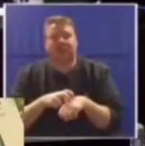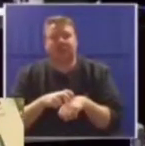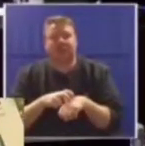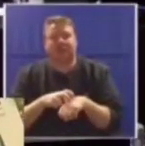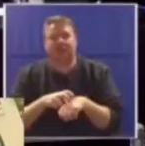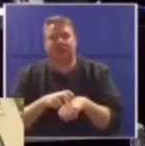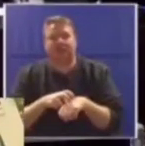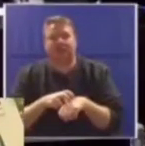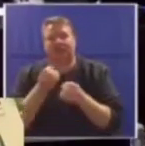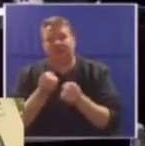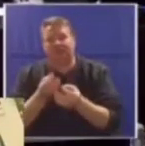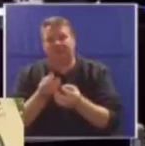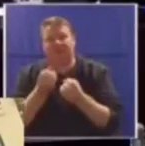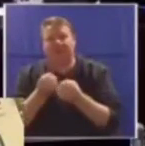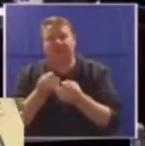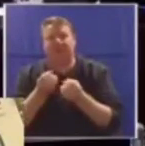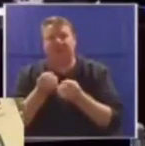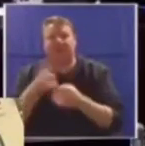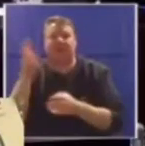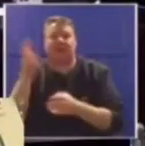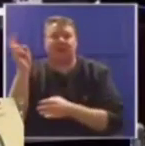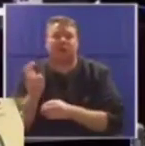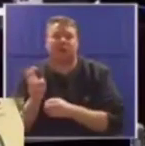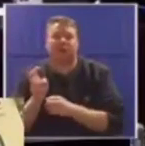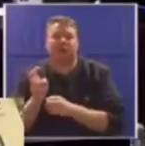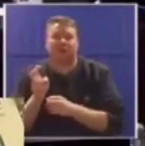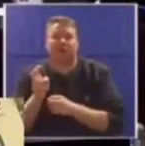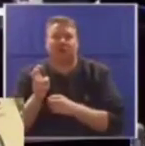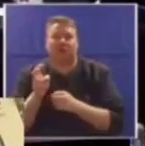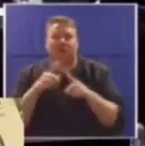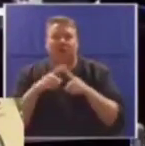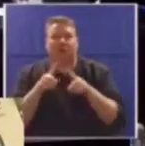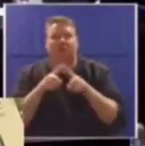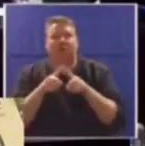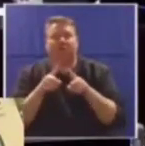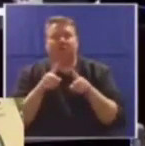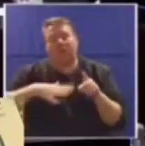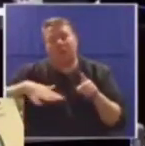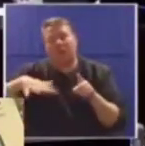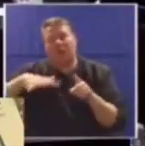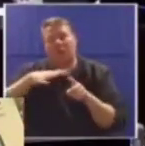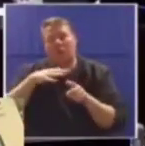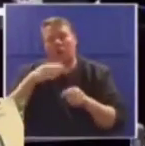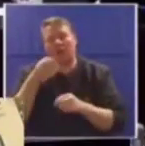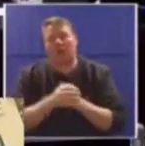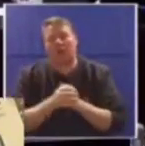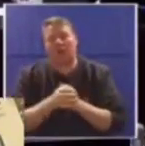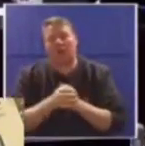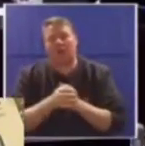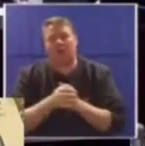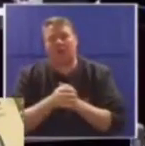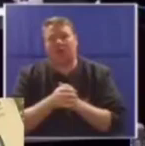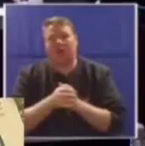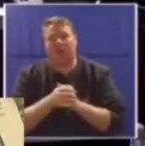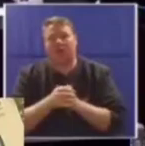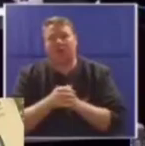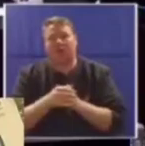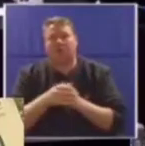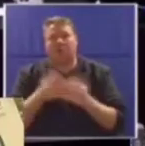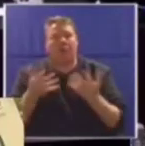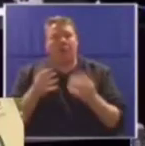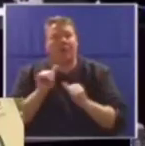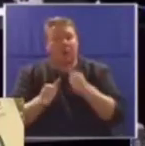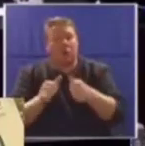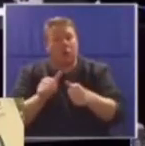feed the electricity in a number of areas on possibly a sequential basis,